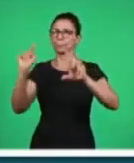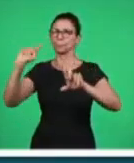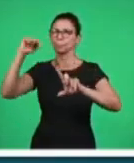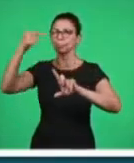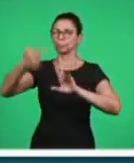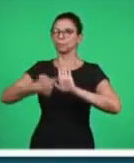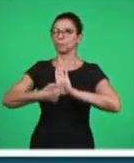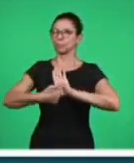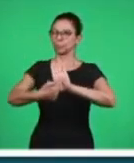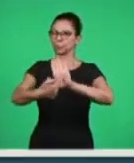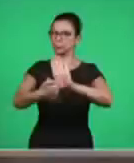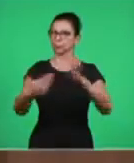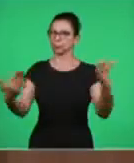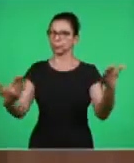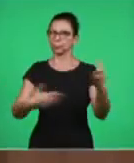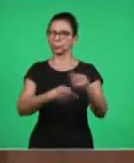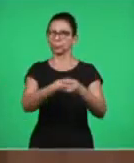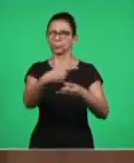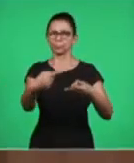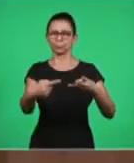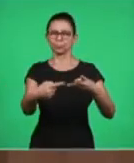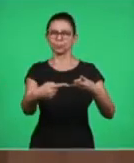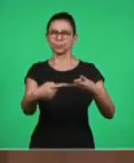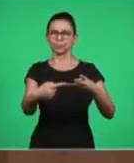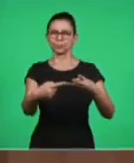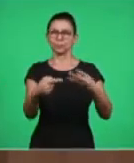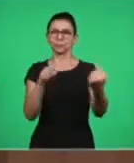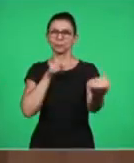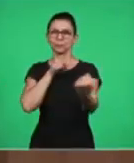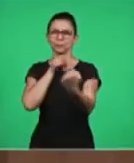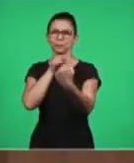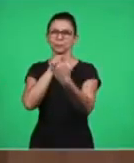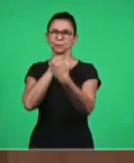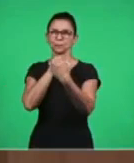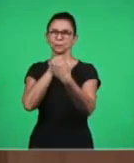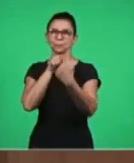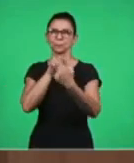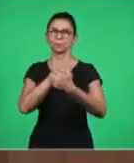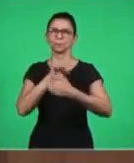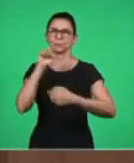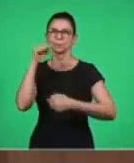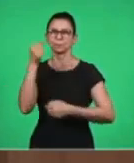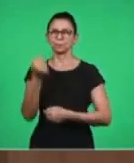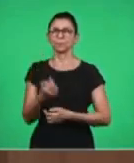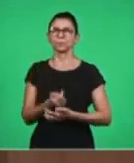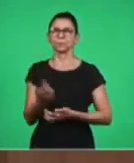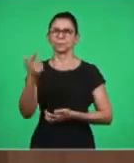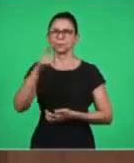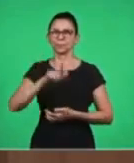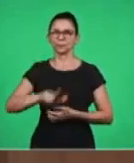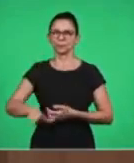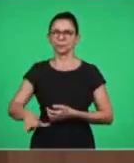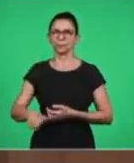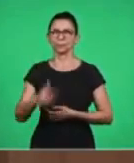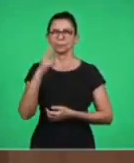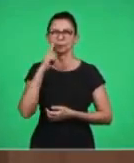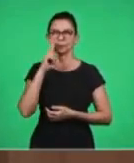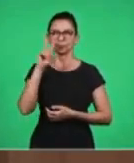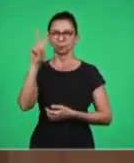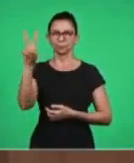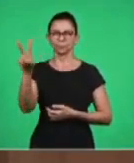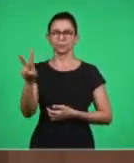leave this slide here, because we're going to go to the third objective, and we're going to go